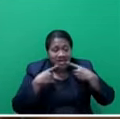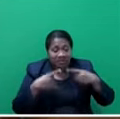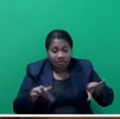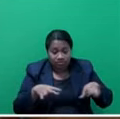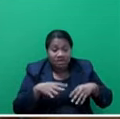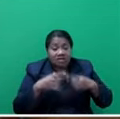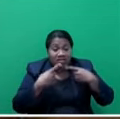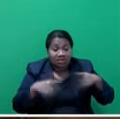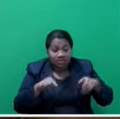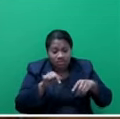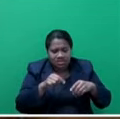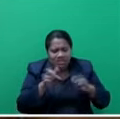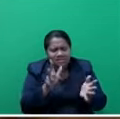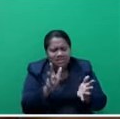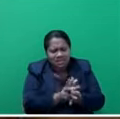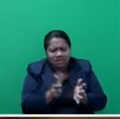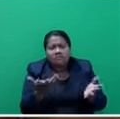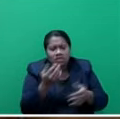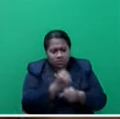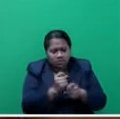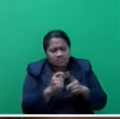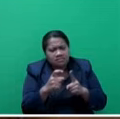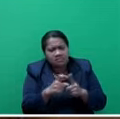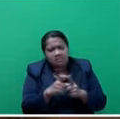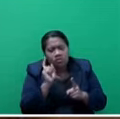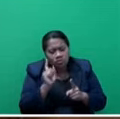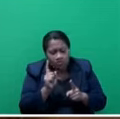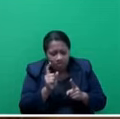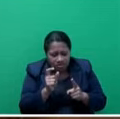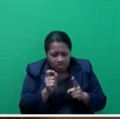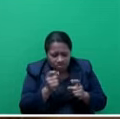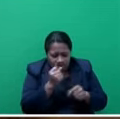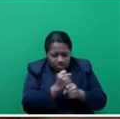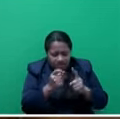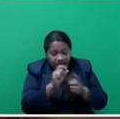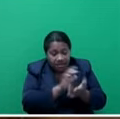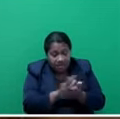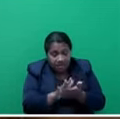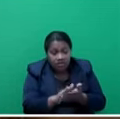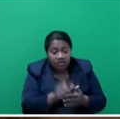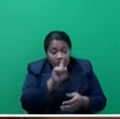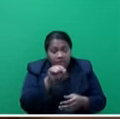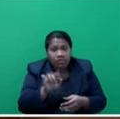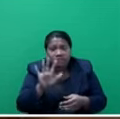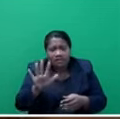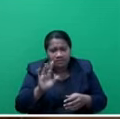GPH, that first formalized national commitments to the 1.5 degrees Celsius target for global